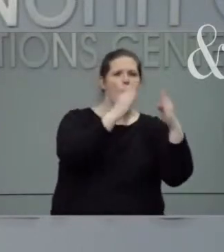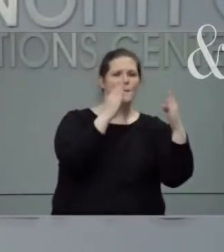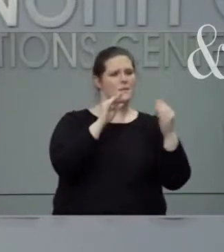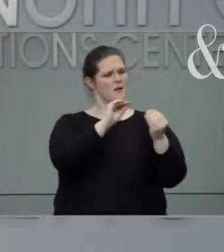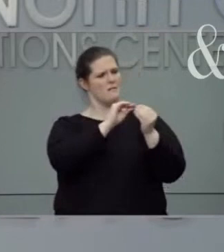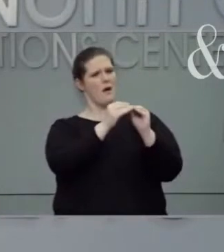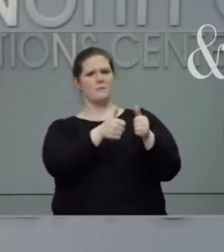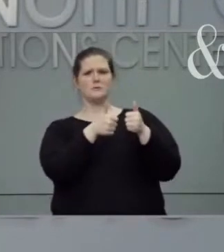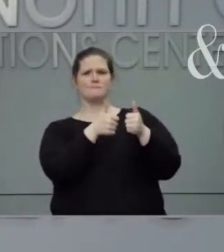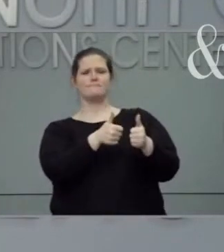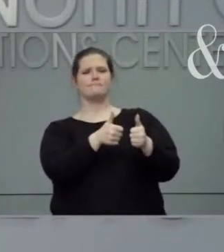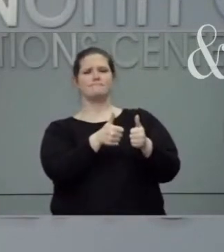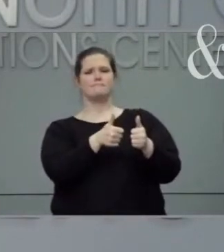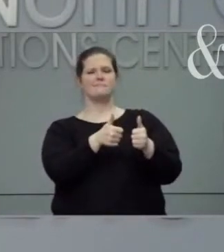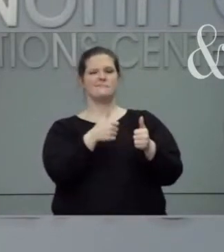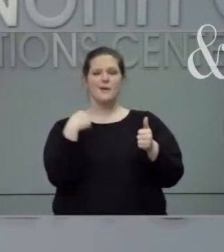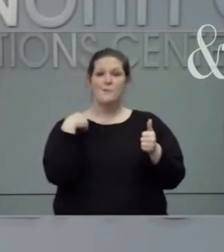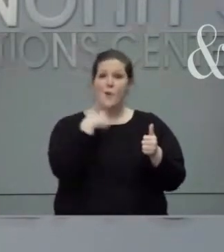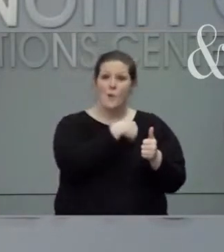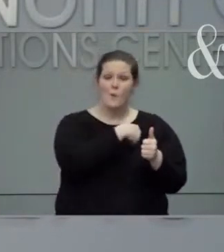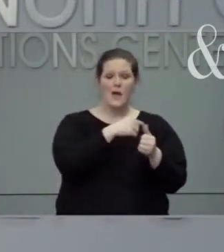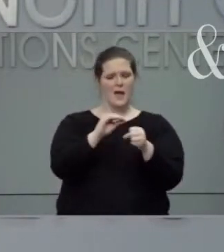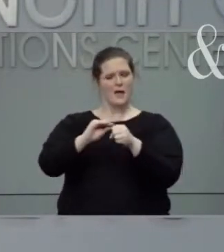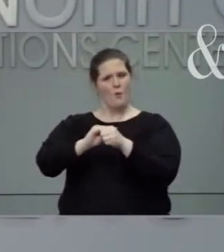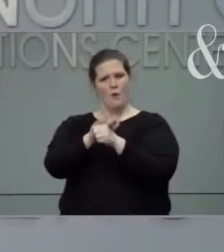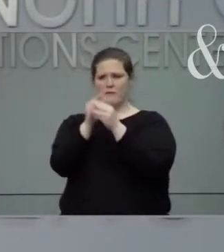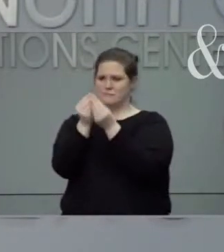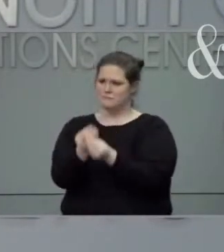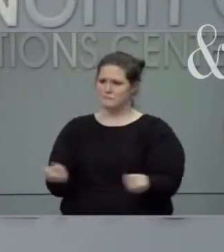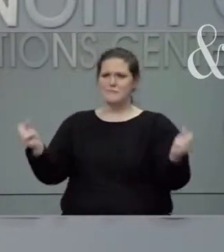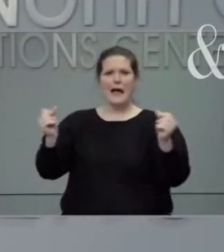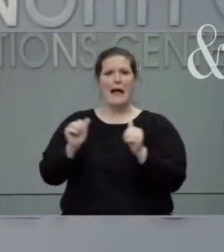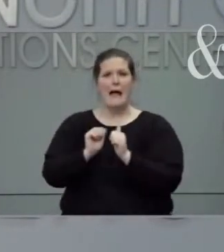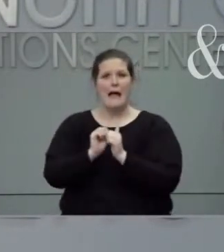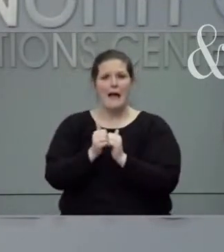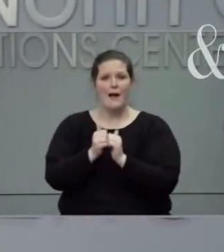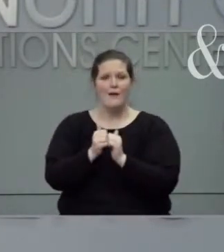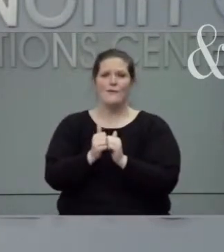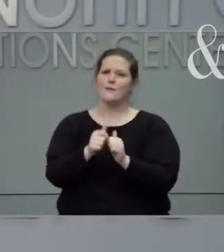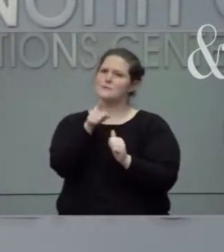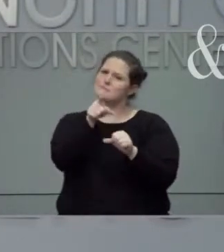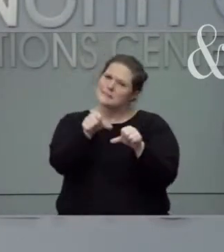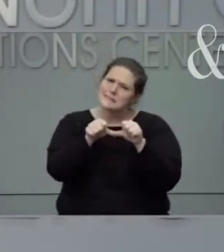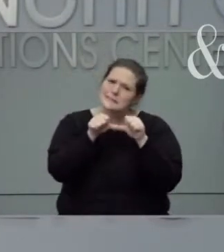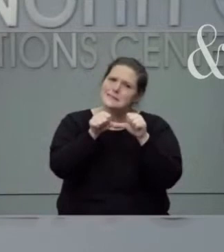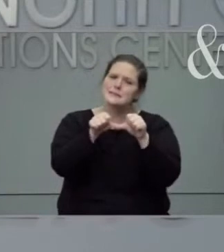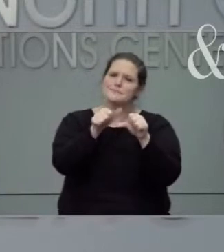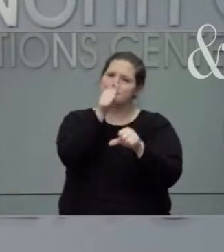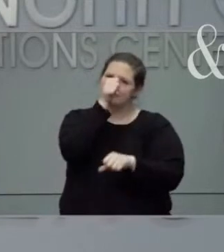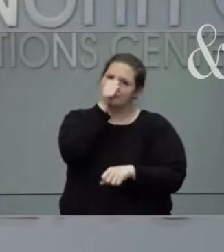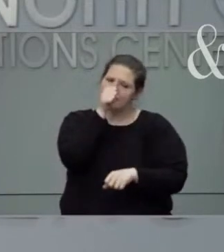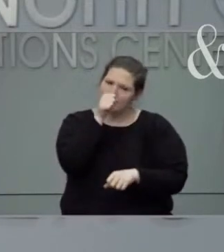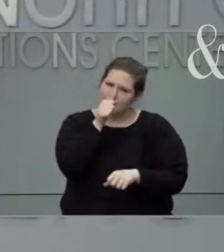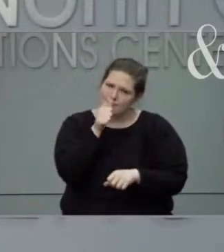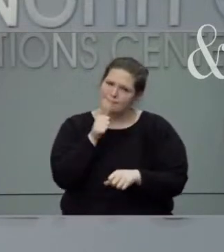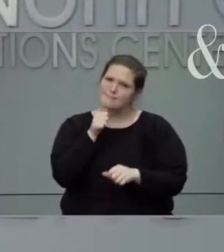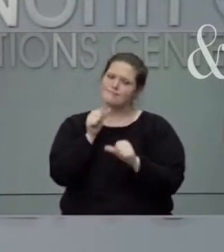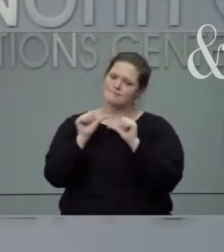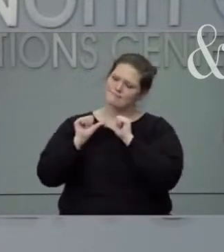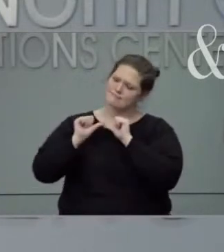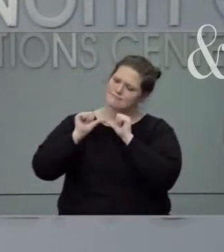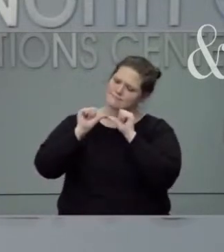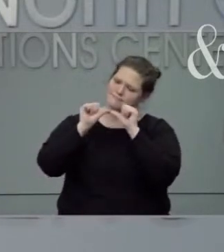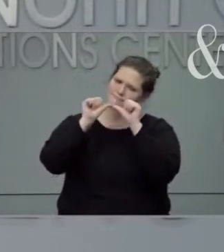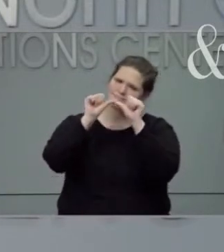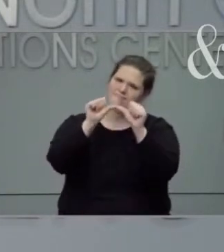us to truly turn the corner and leave this pandemic behind, we have to stay strong to the very end. We